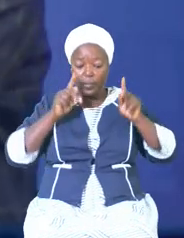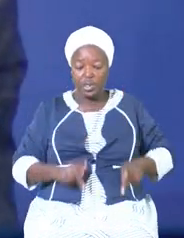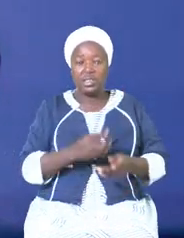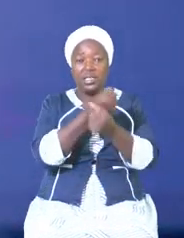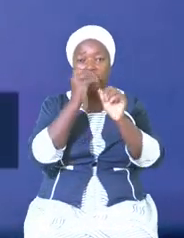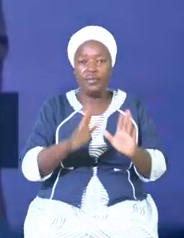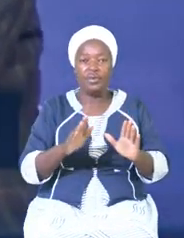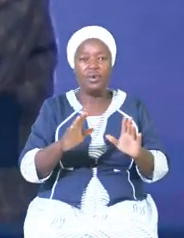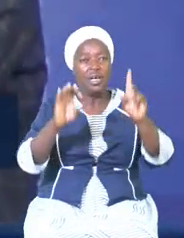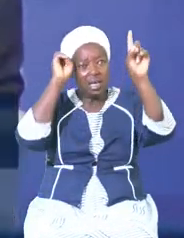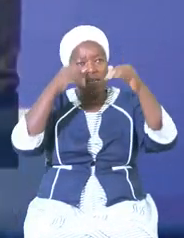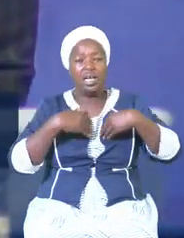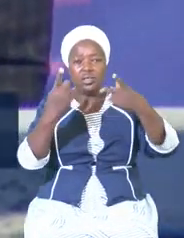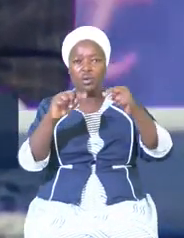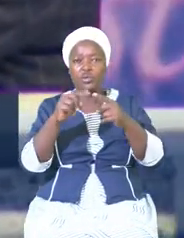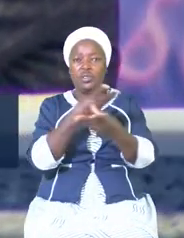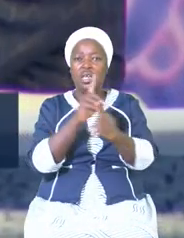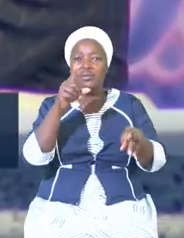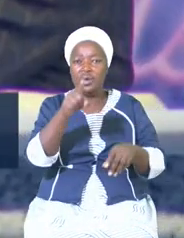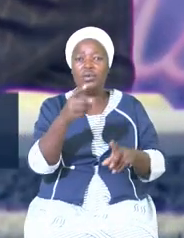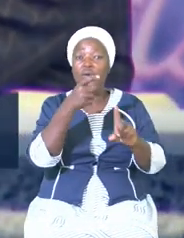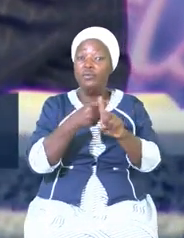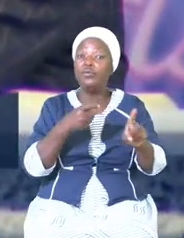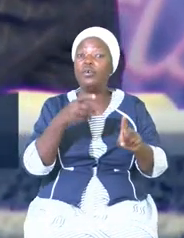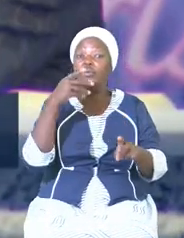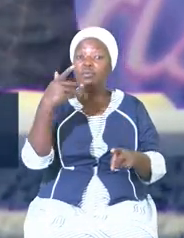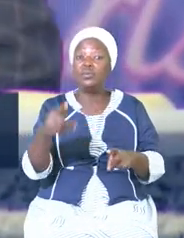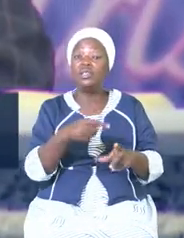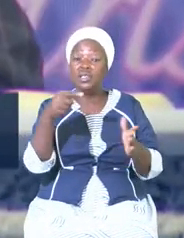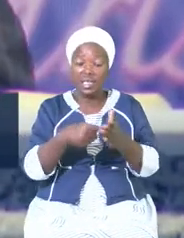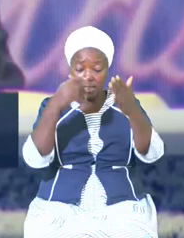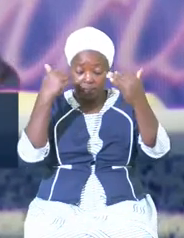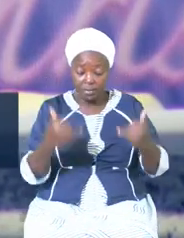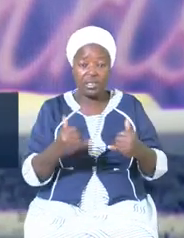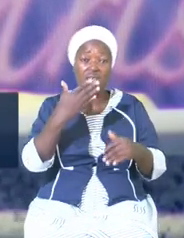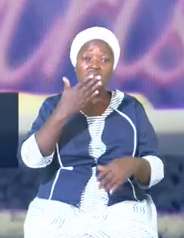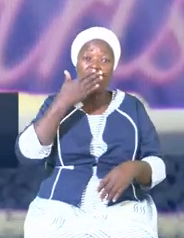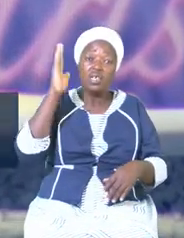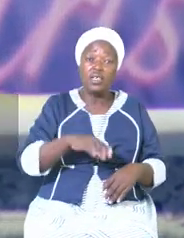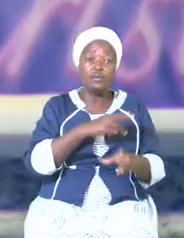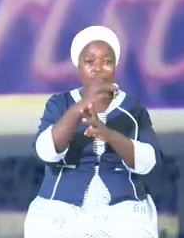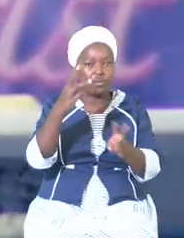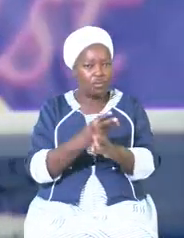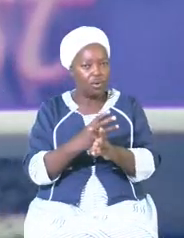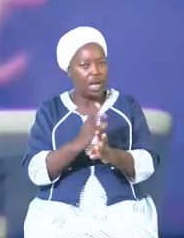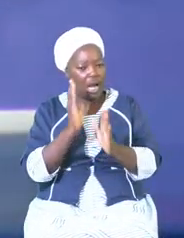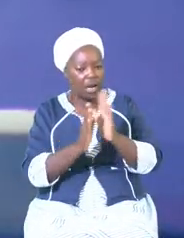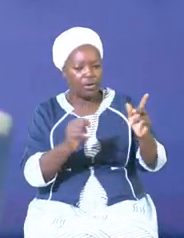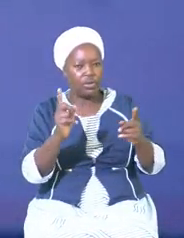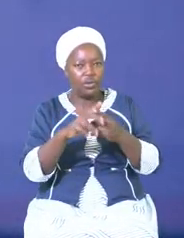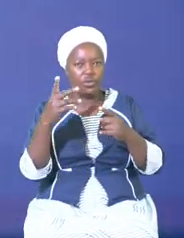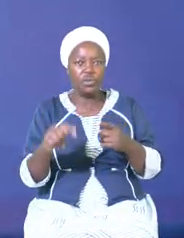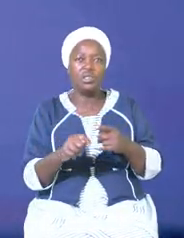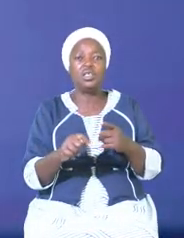to deliver you from this present evil world, according to the will